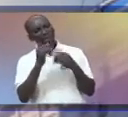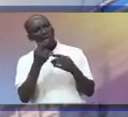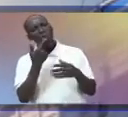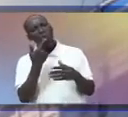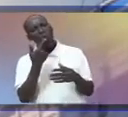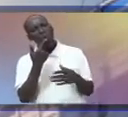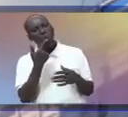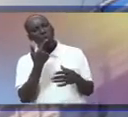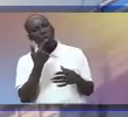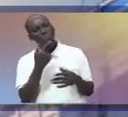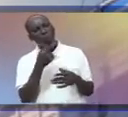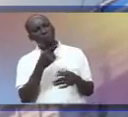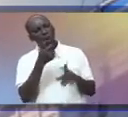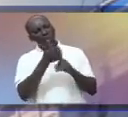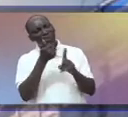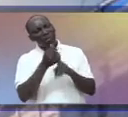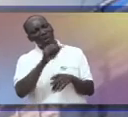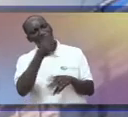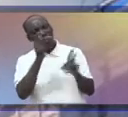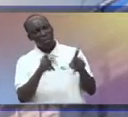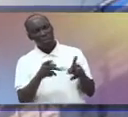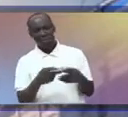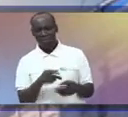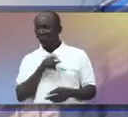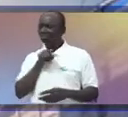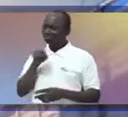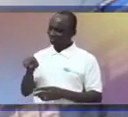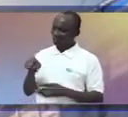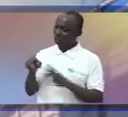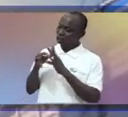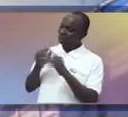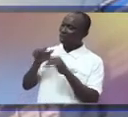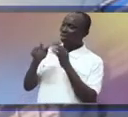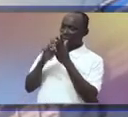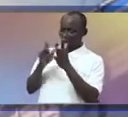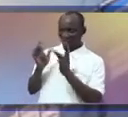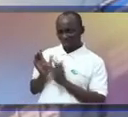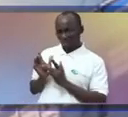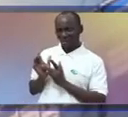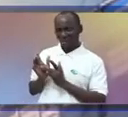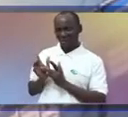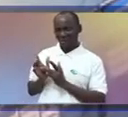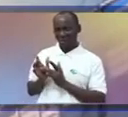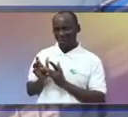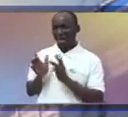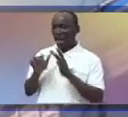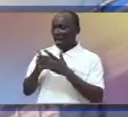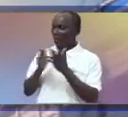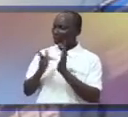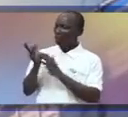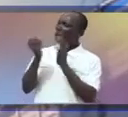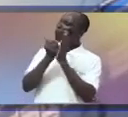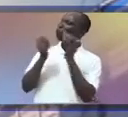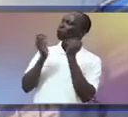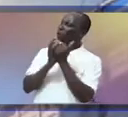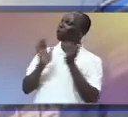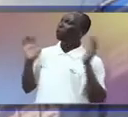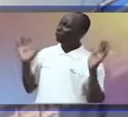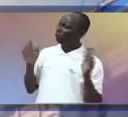foforo o kire se se mo no e fa Yesu Kristo mu Yesu a obo na se ni o se ah enti kire se Yesu won ba ye